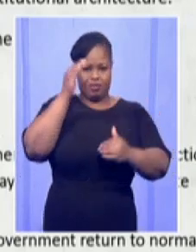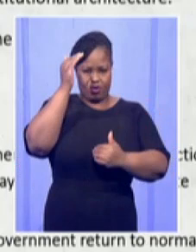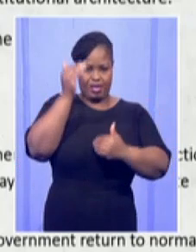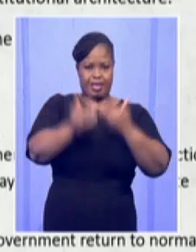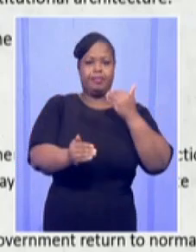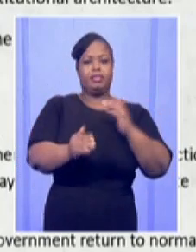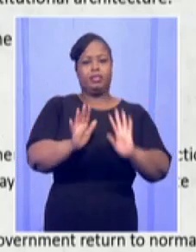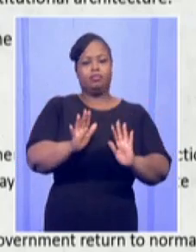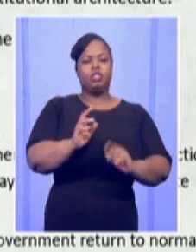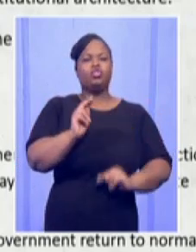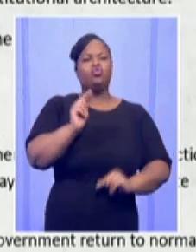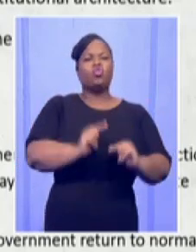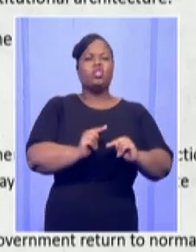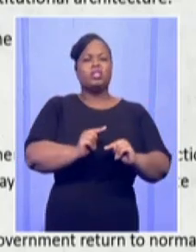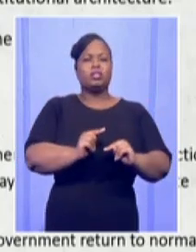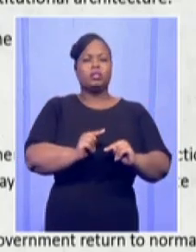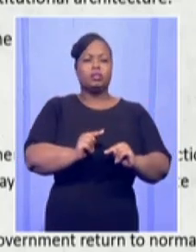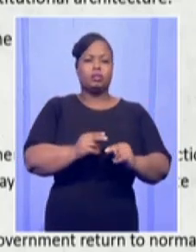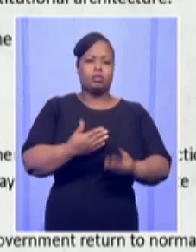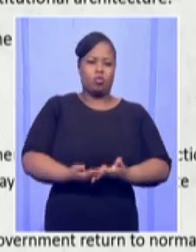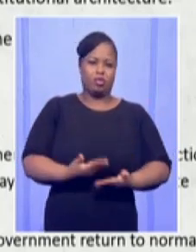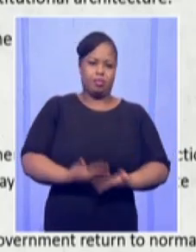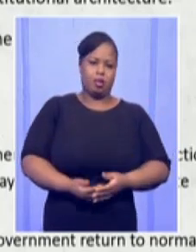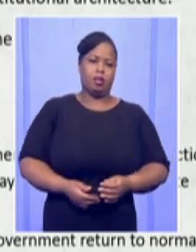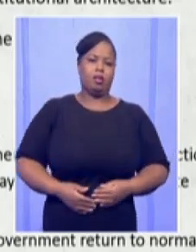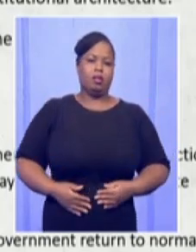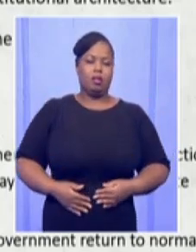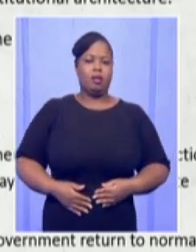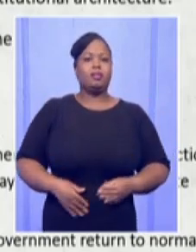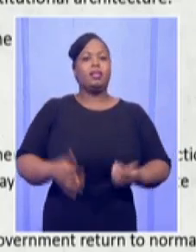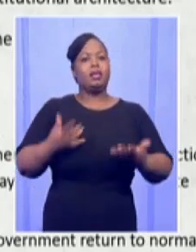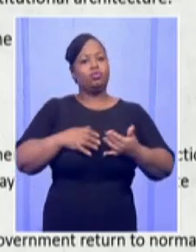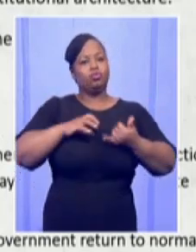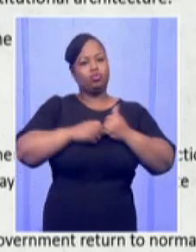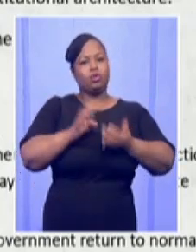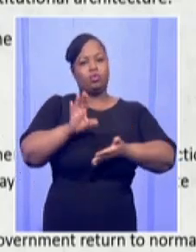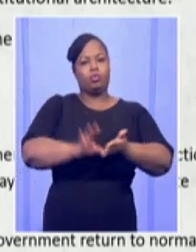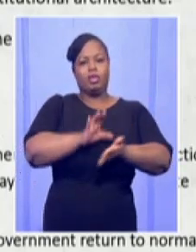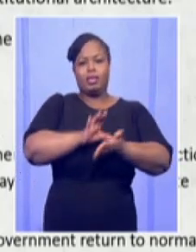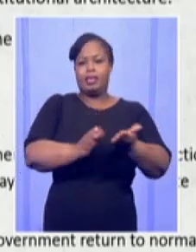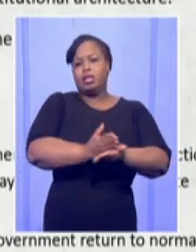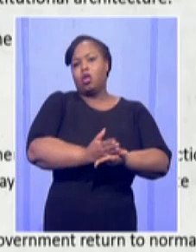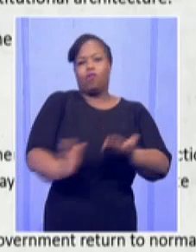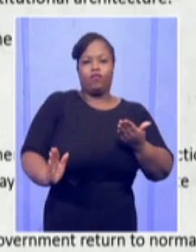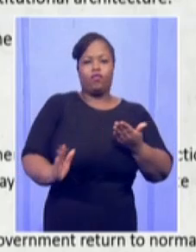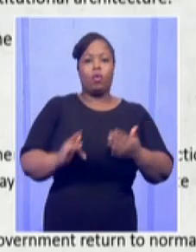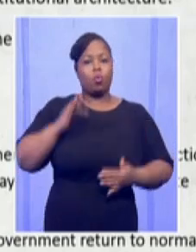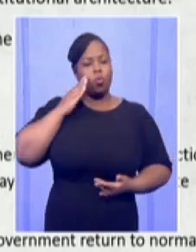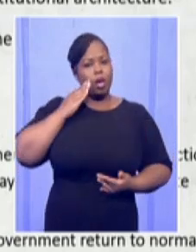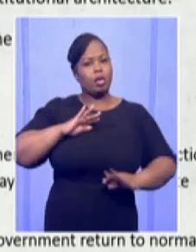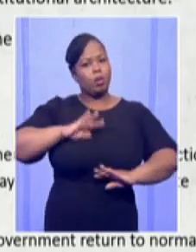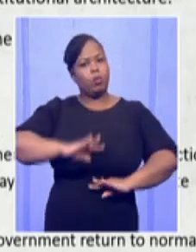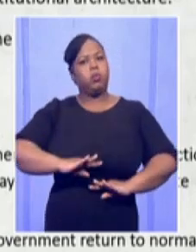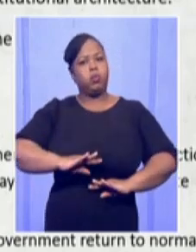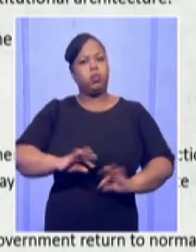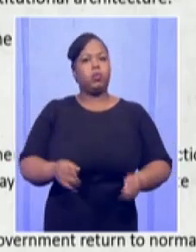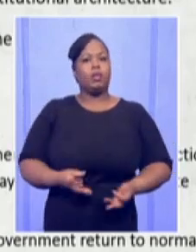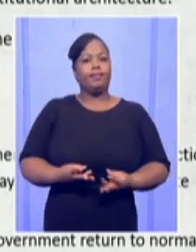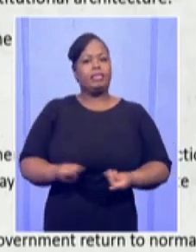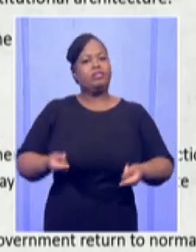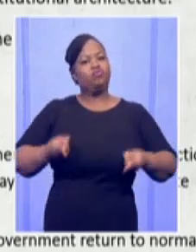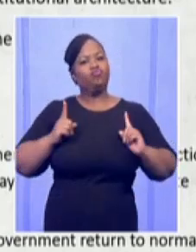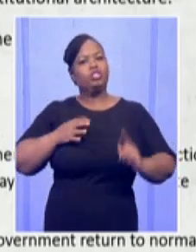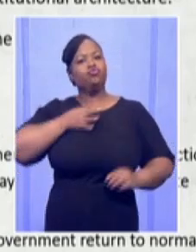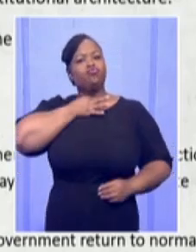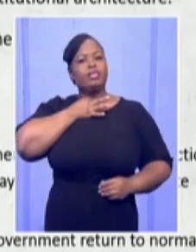must be as short-lived as possible and be lifted as soon as the threat is addressed.